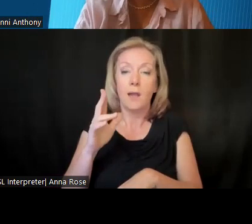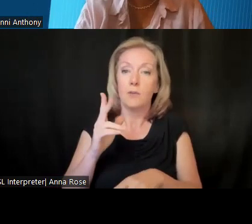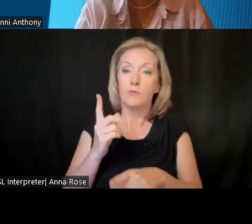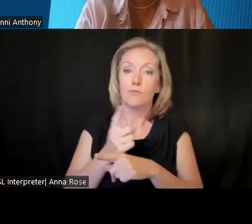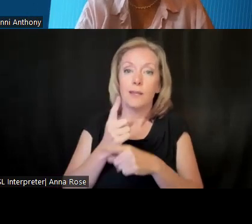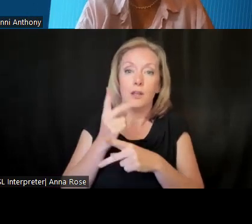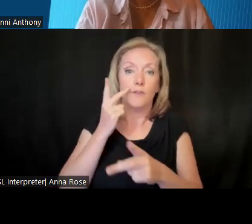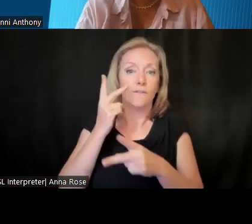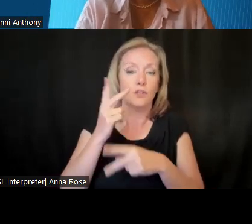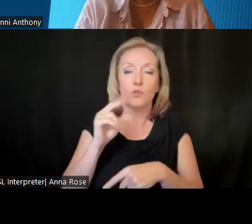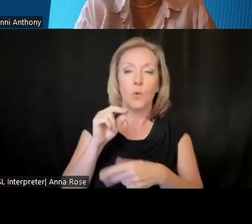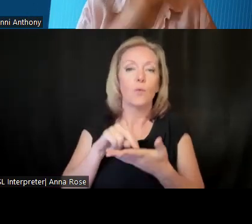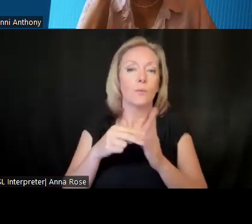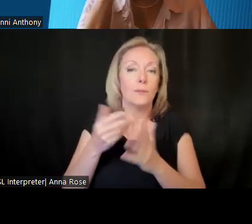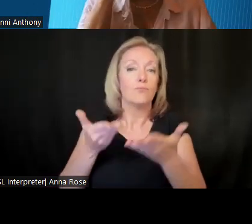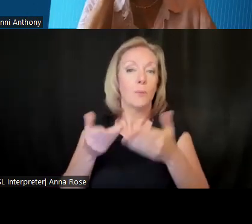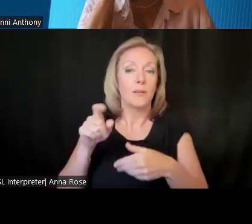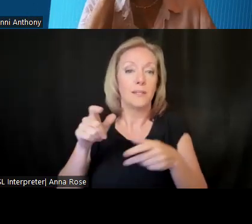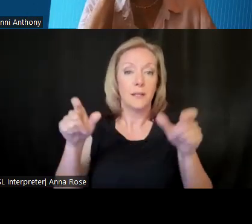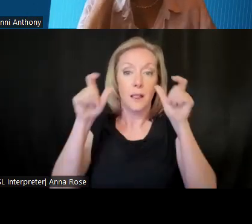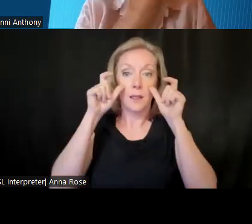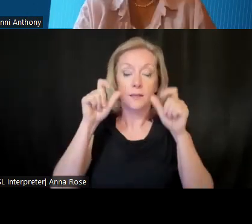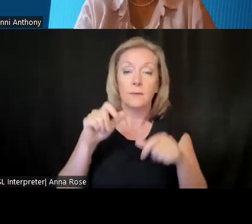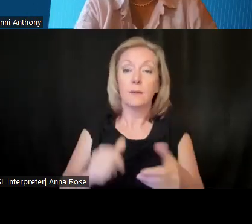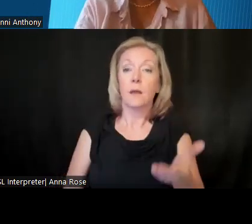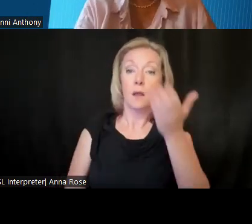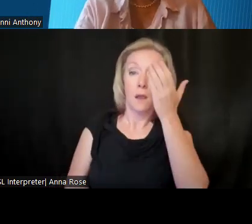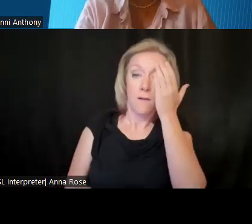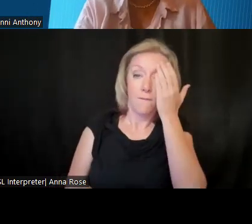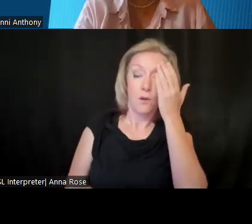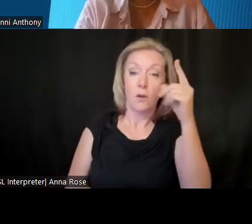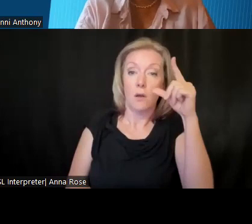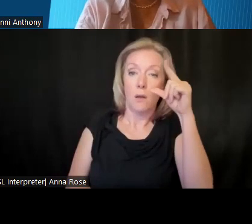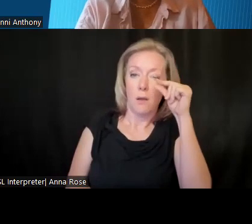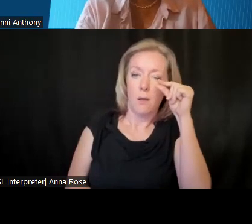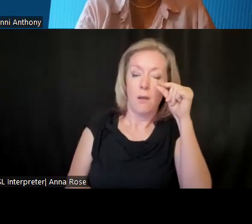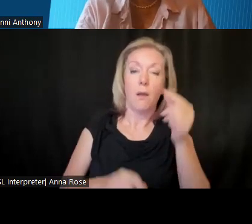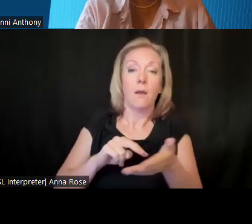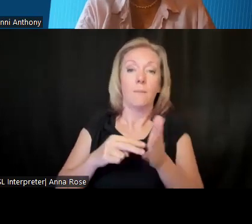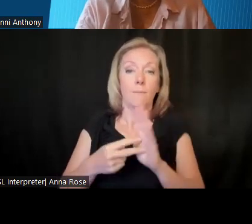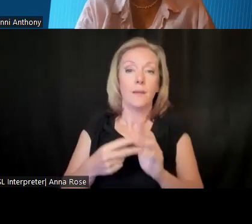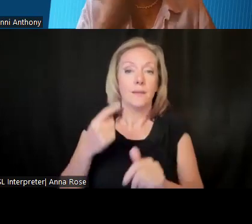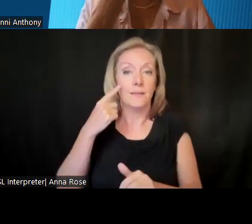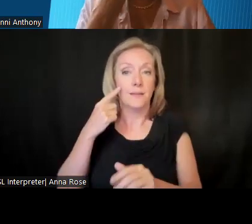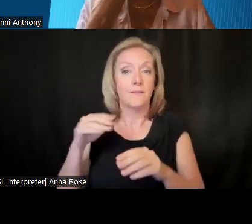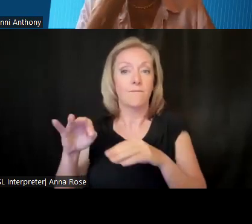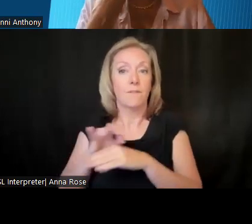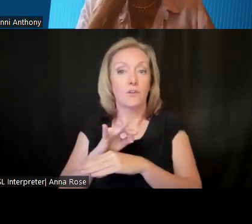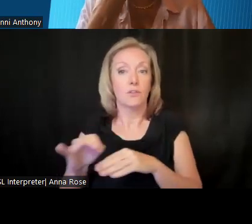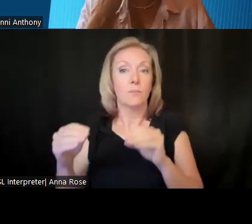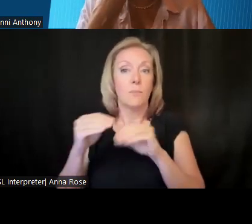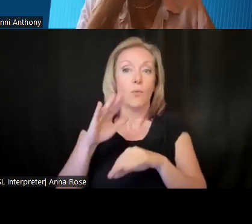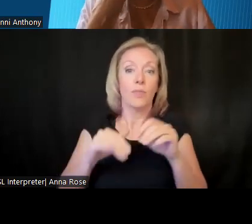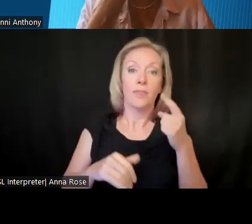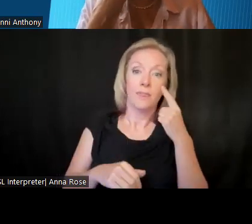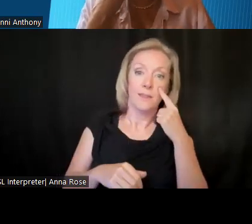kid with a refractive error. If I cover an eye, that tells you, hey, one eye is working better than the other. And I'm just kind of